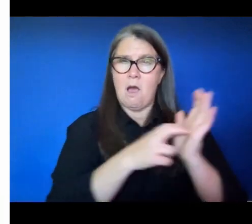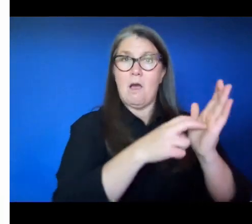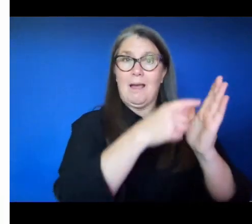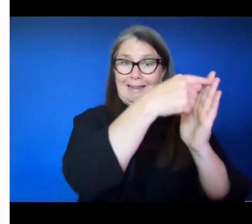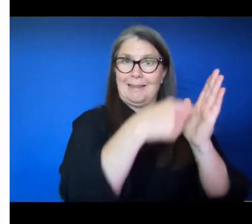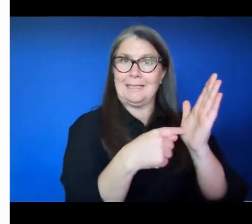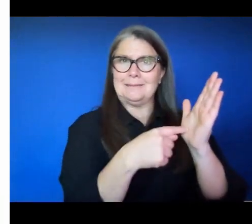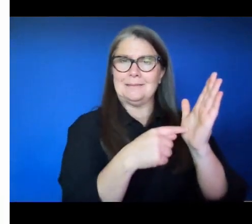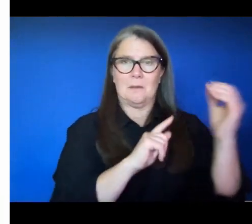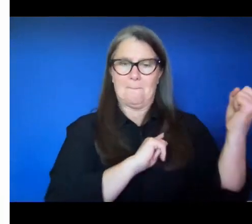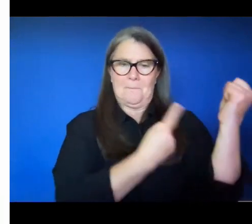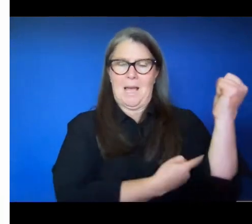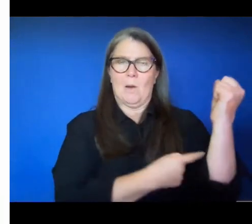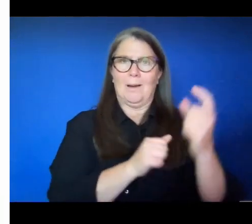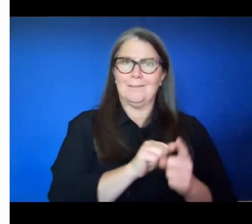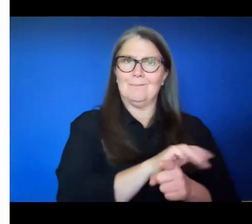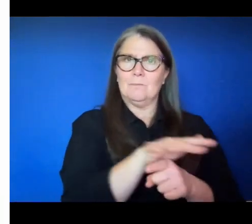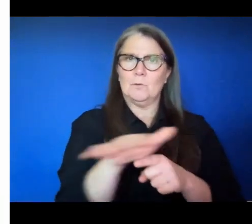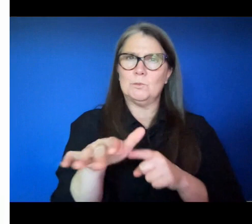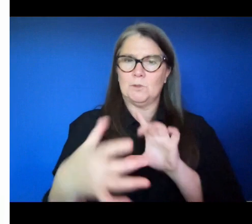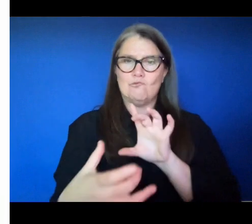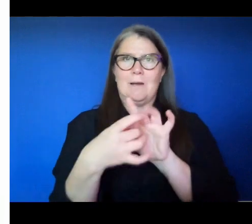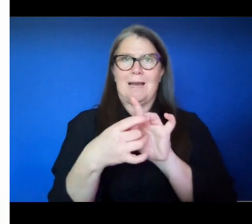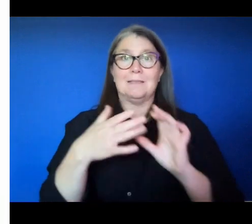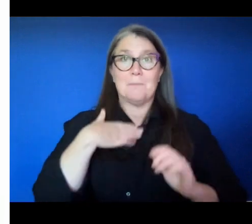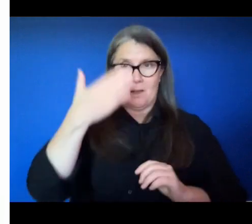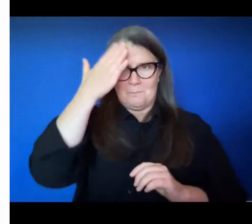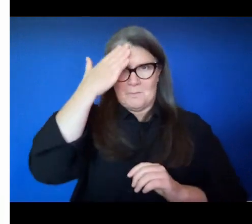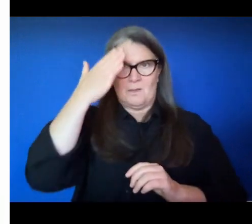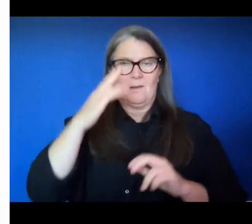basically pertained to my matrilineal family, my Aboriginal family.